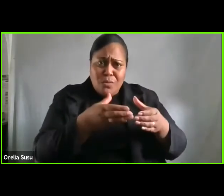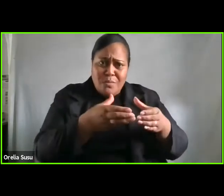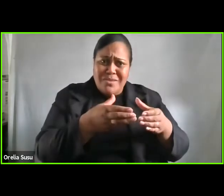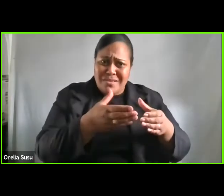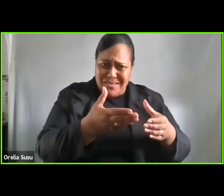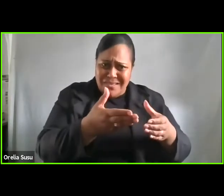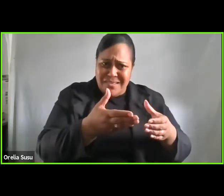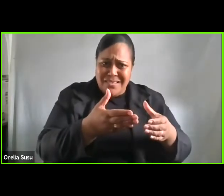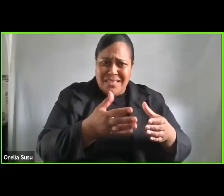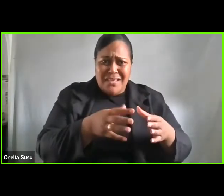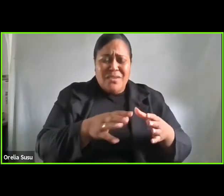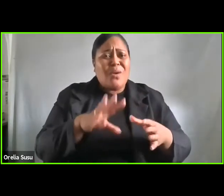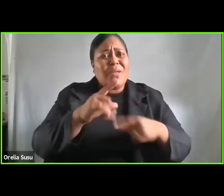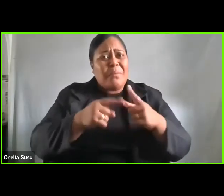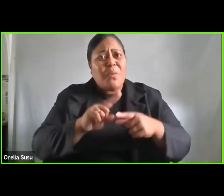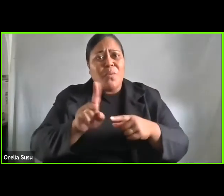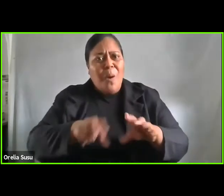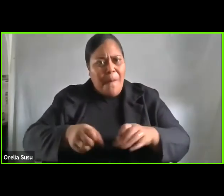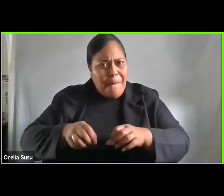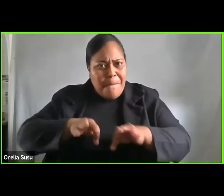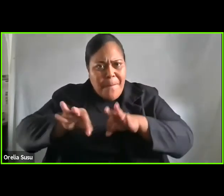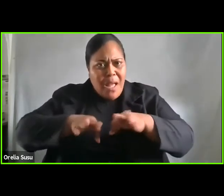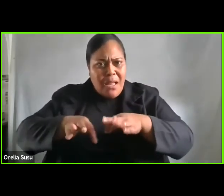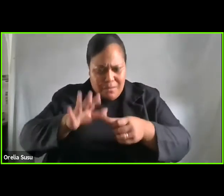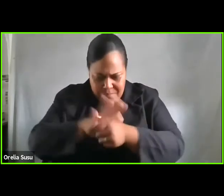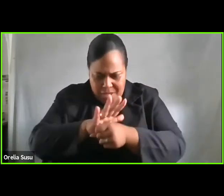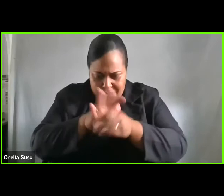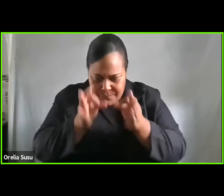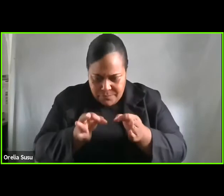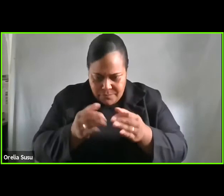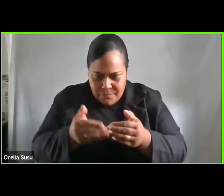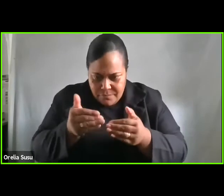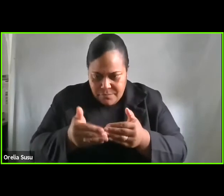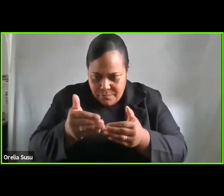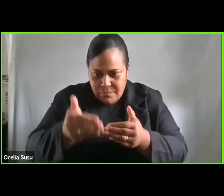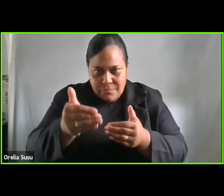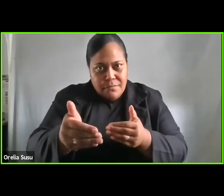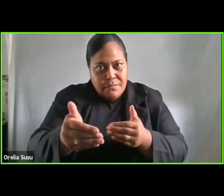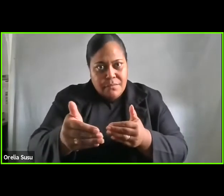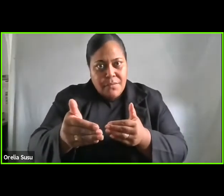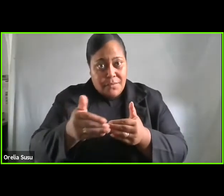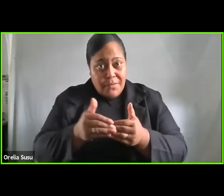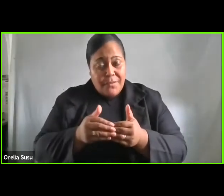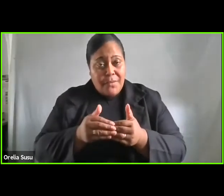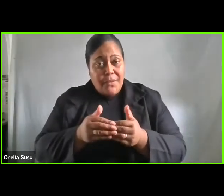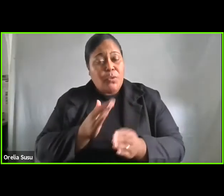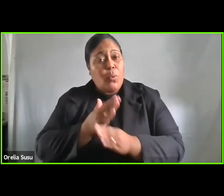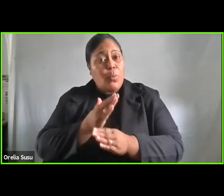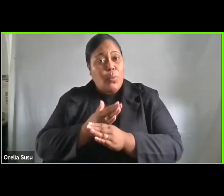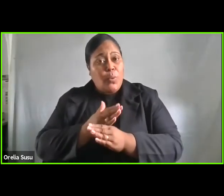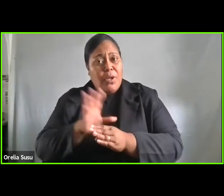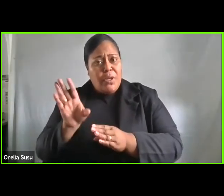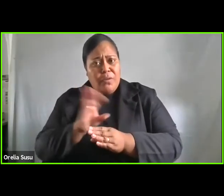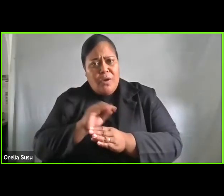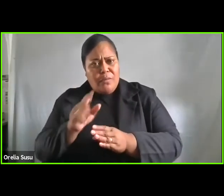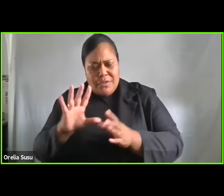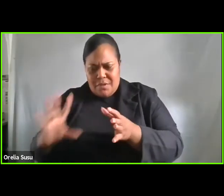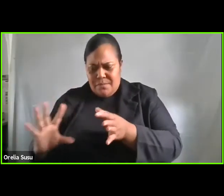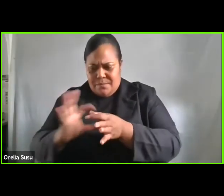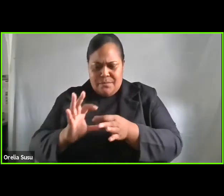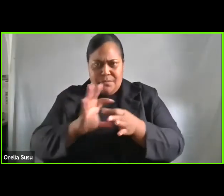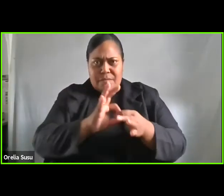strategizing and making decision all these spaces the working from a interlinkage approach